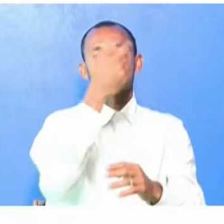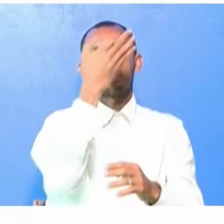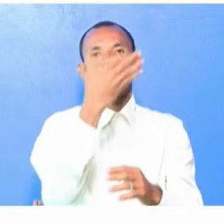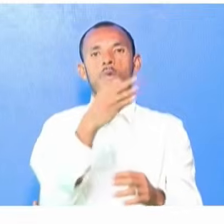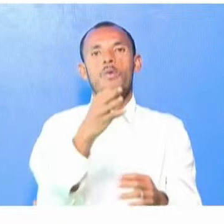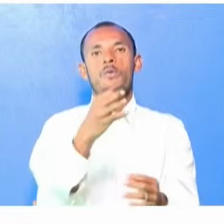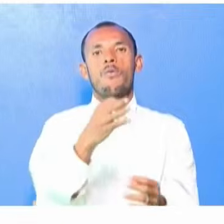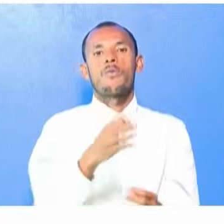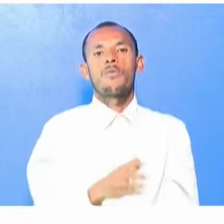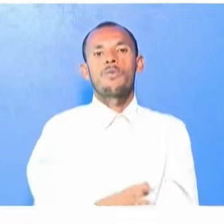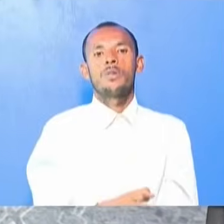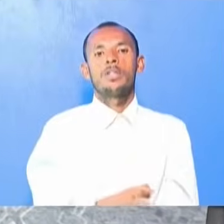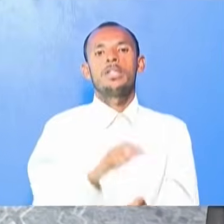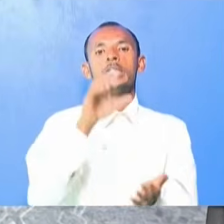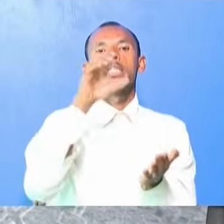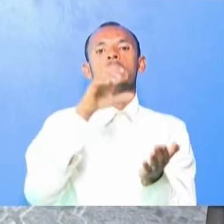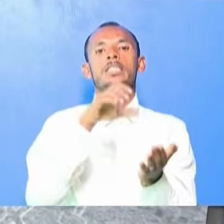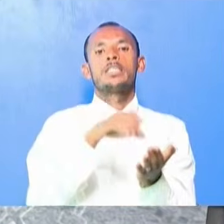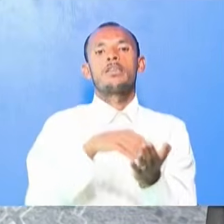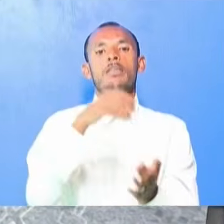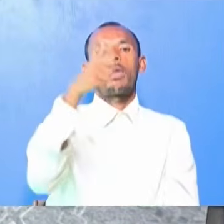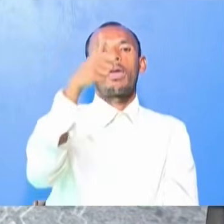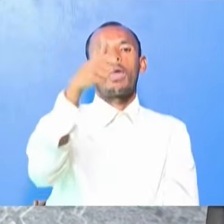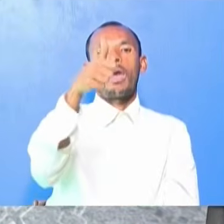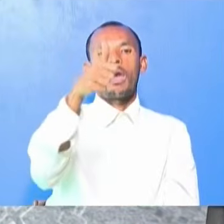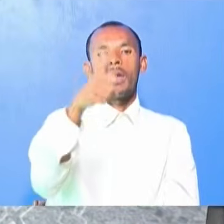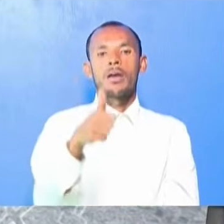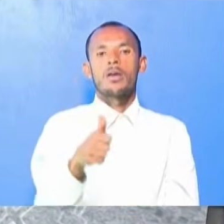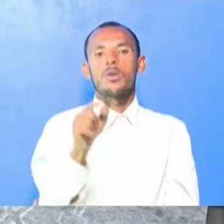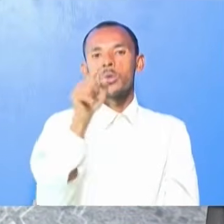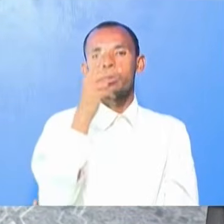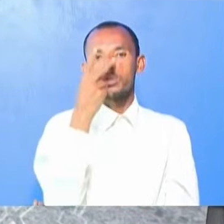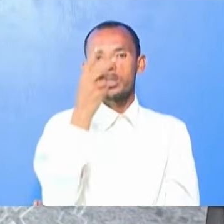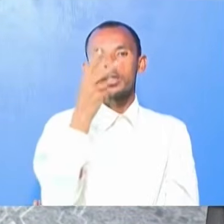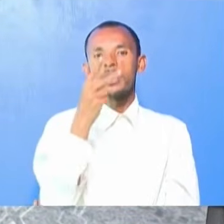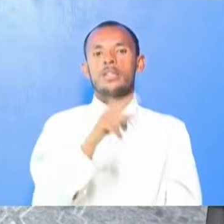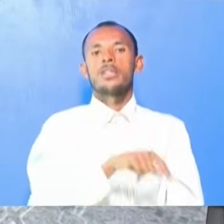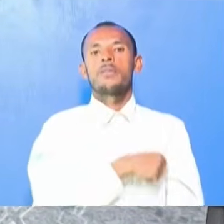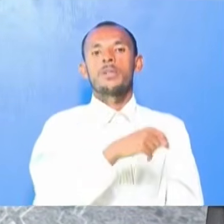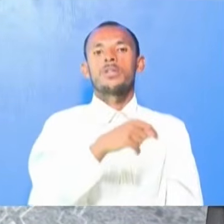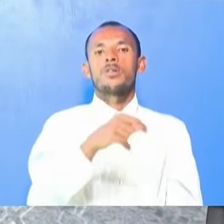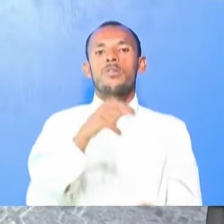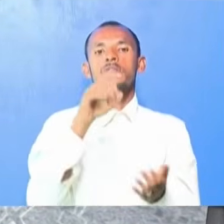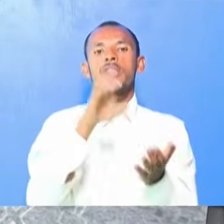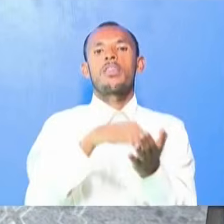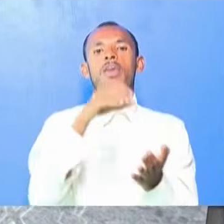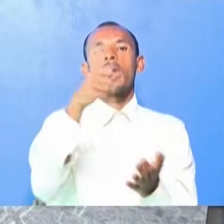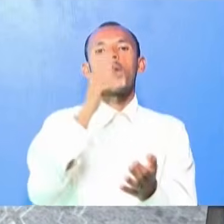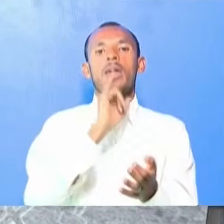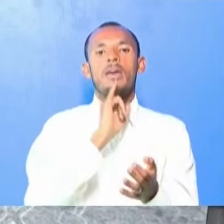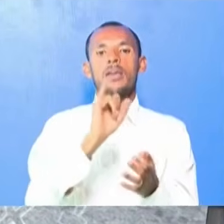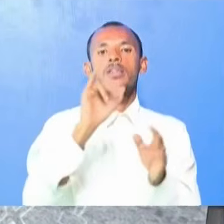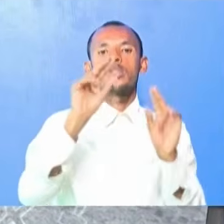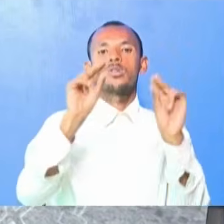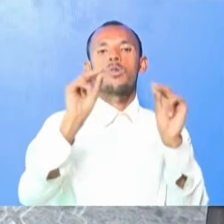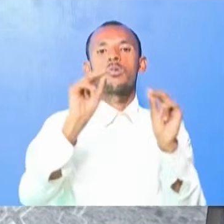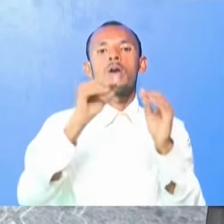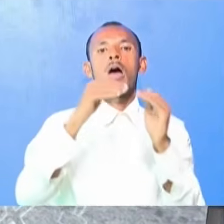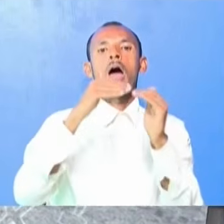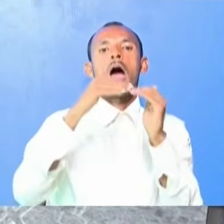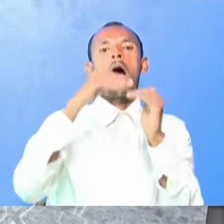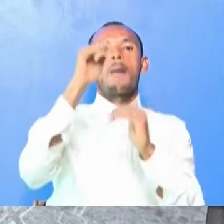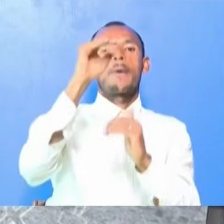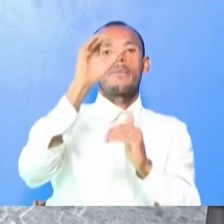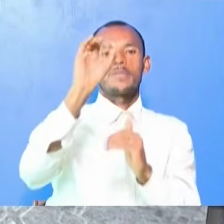of CTA. As you can see, the temperature of CTA is not above 0, below,